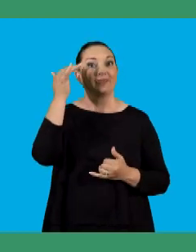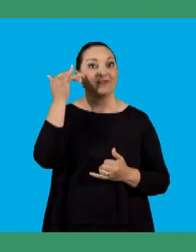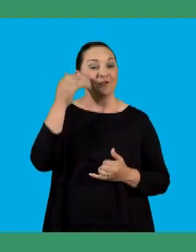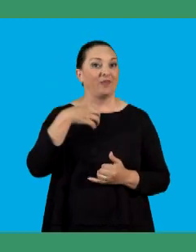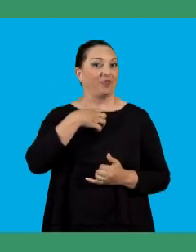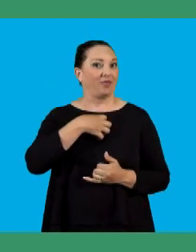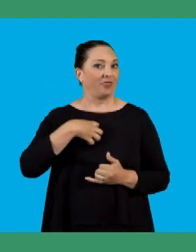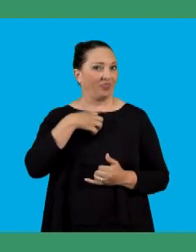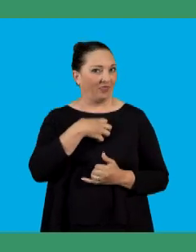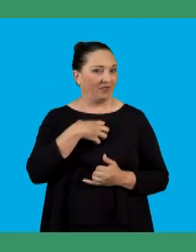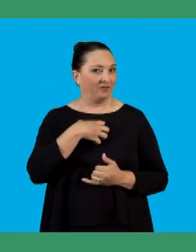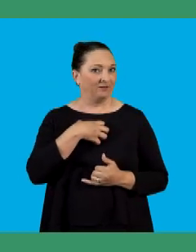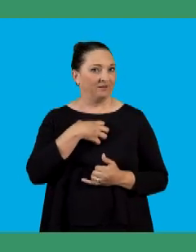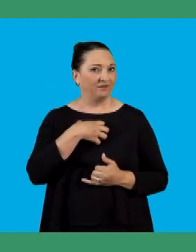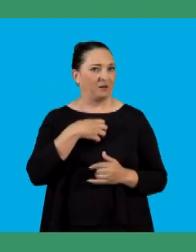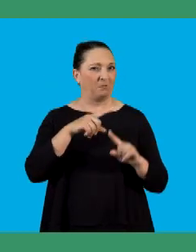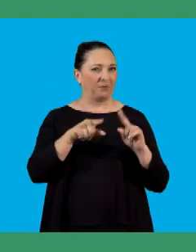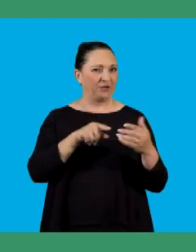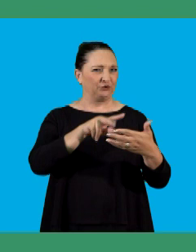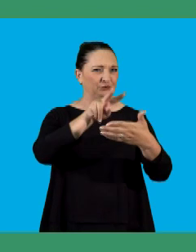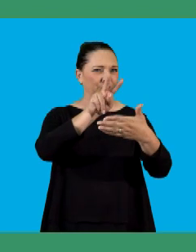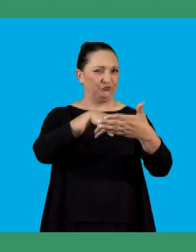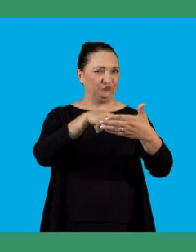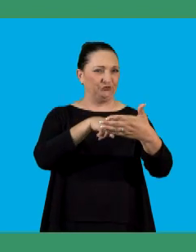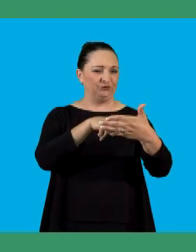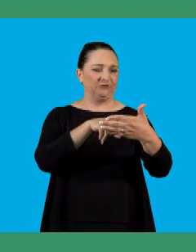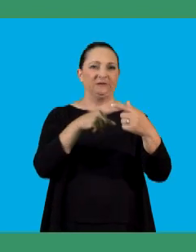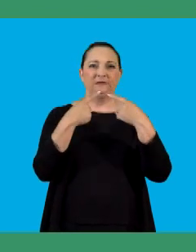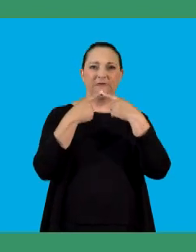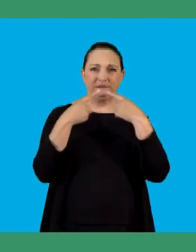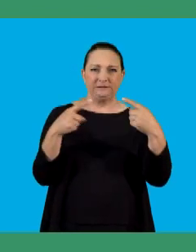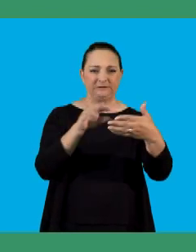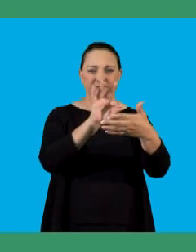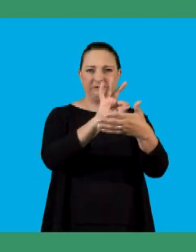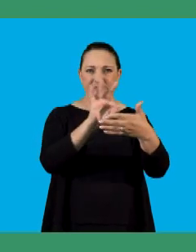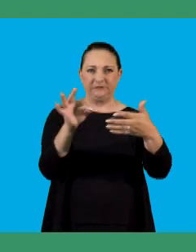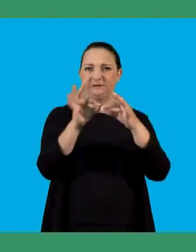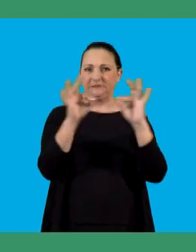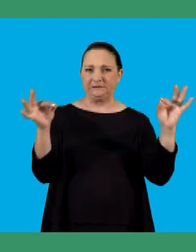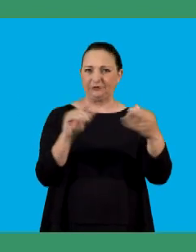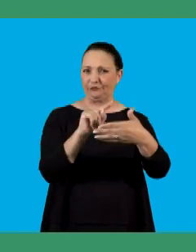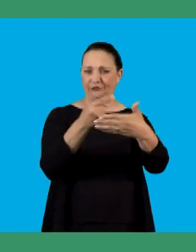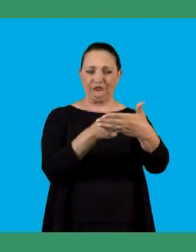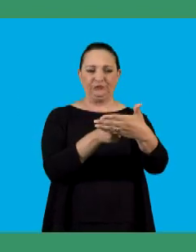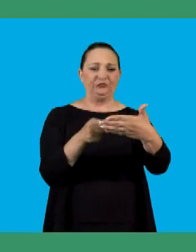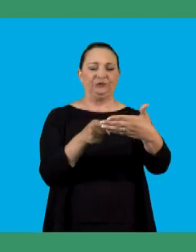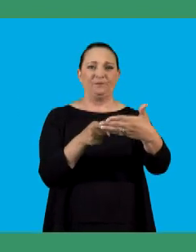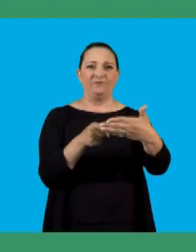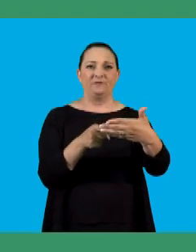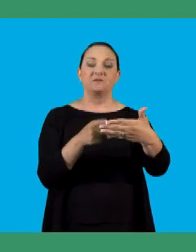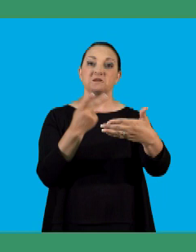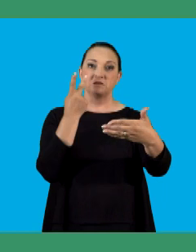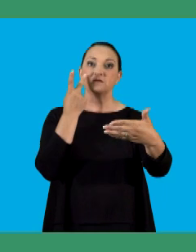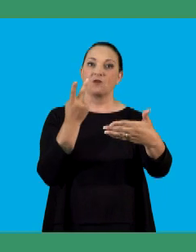theory of ethics. Now, when I read the first statement, I can definitely see that it